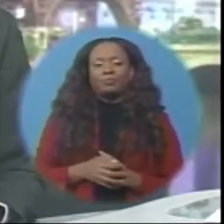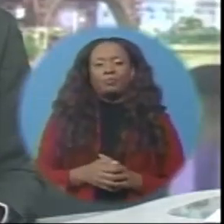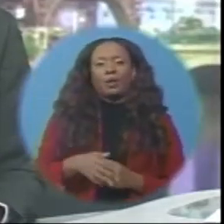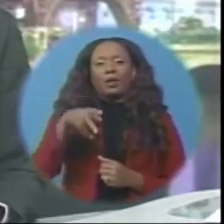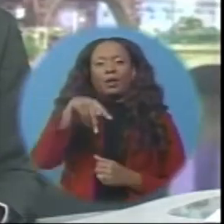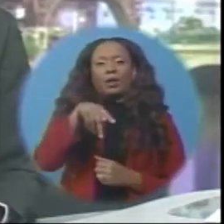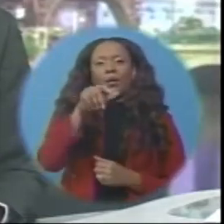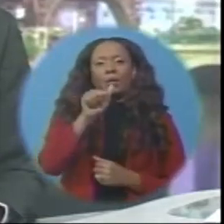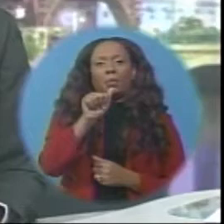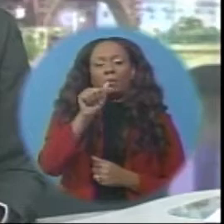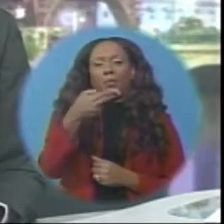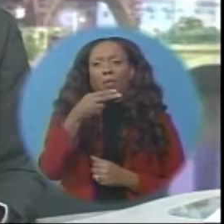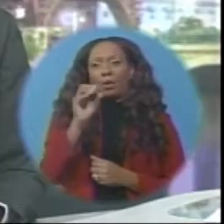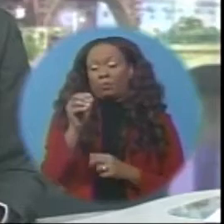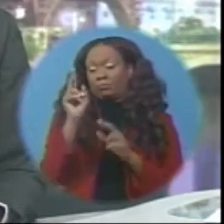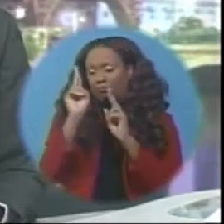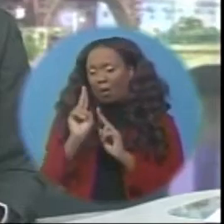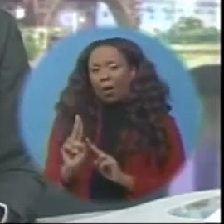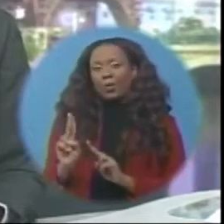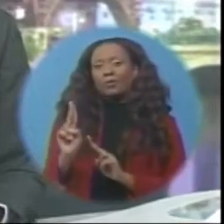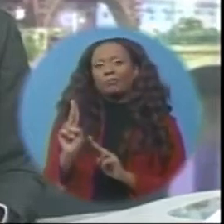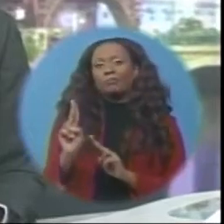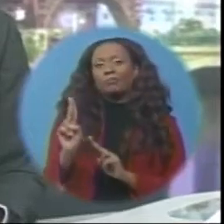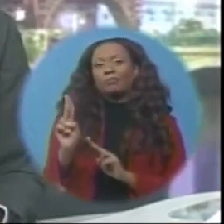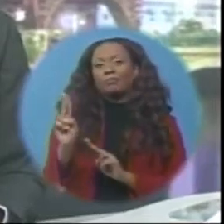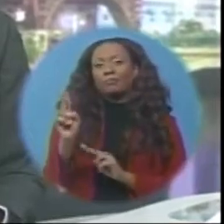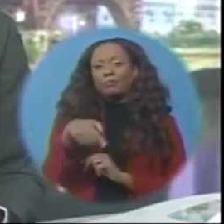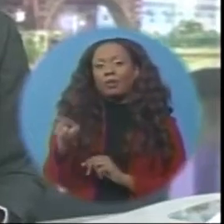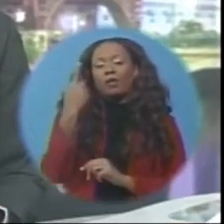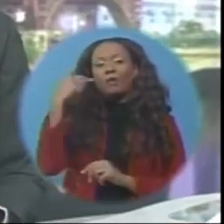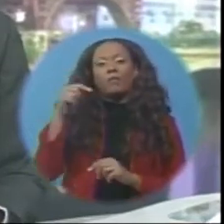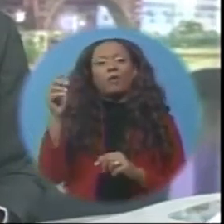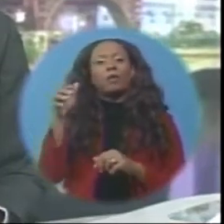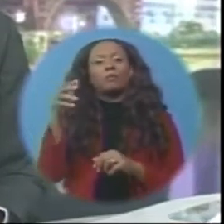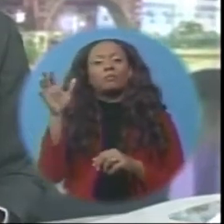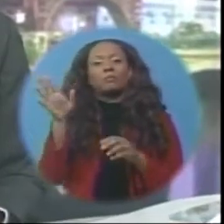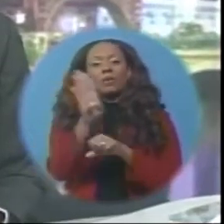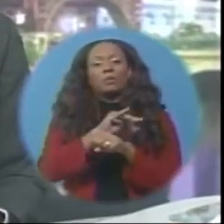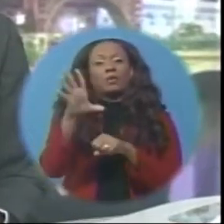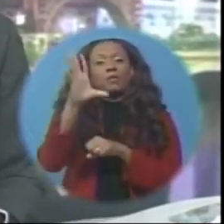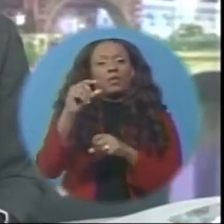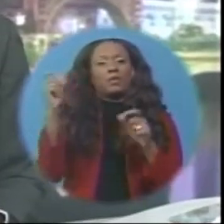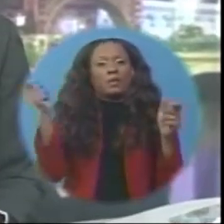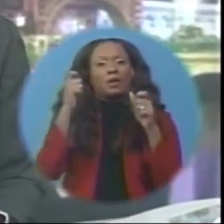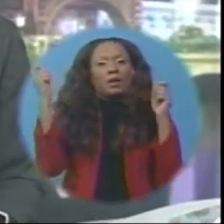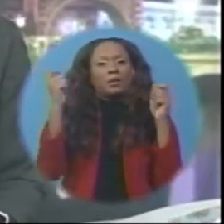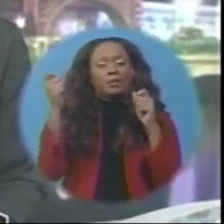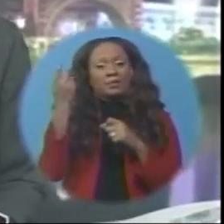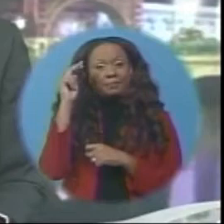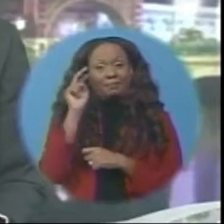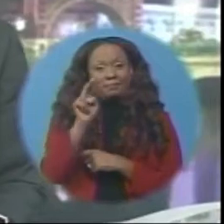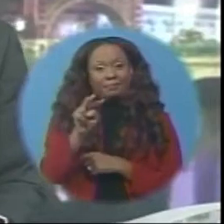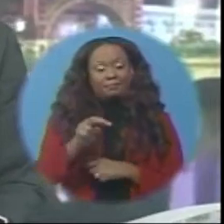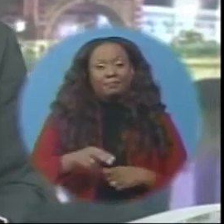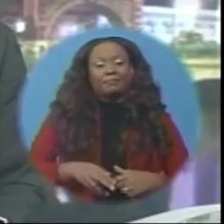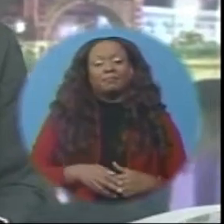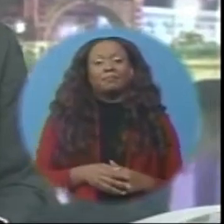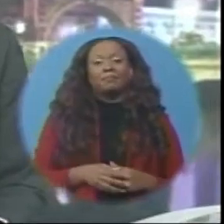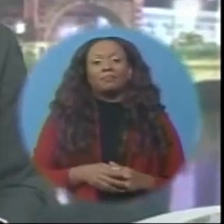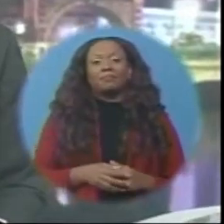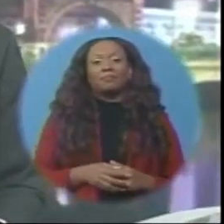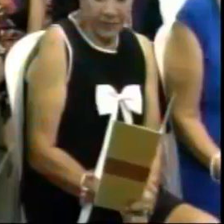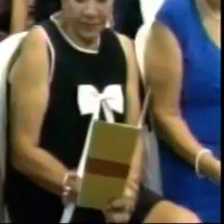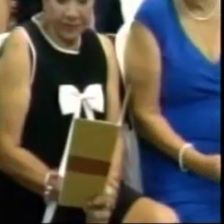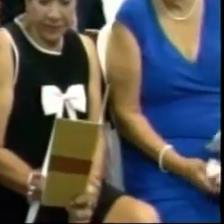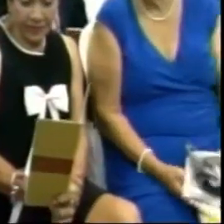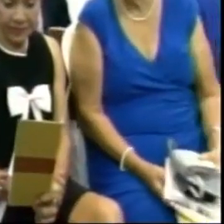Pahoa, honored them at a ceremony to mark Barbados' 50th anniversary of membership. Rianne Phillips tells us more.